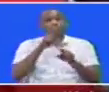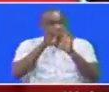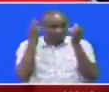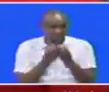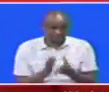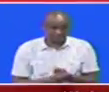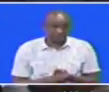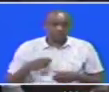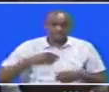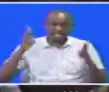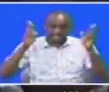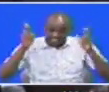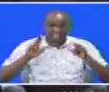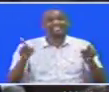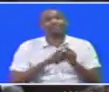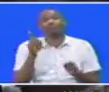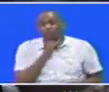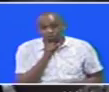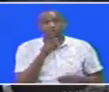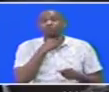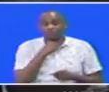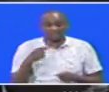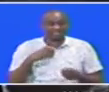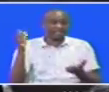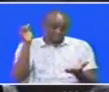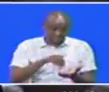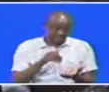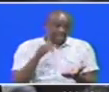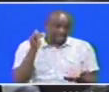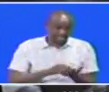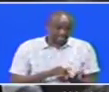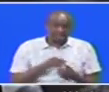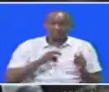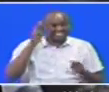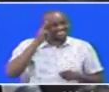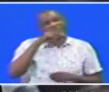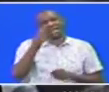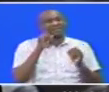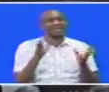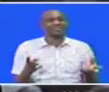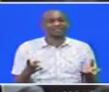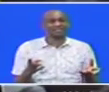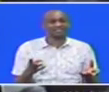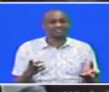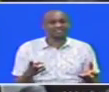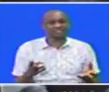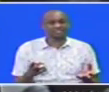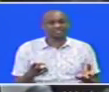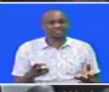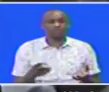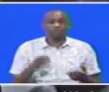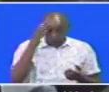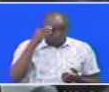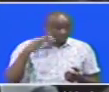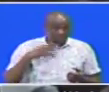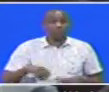County. Tuko tayari hata kesho ikiwa atasema turejelee, lakini hakuna sababu ya kupeana labda ODM. Unajua mtu mwenye